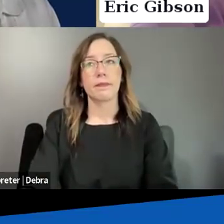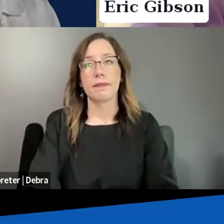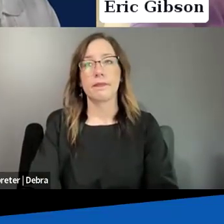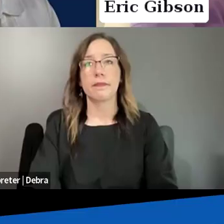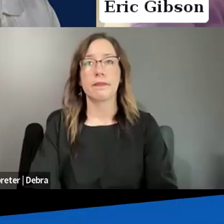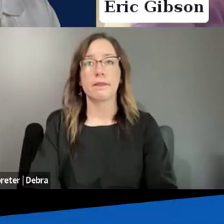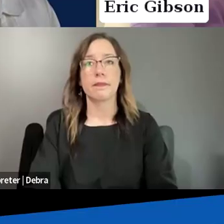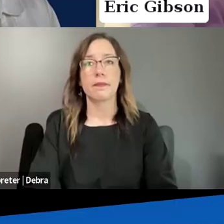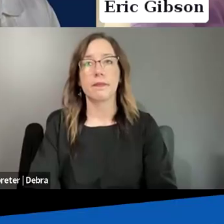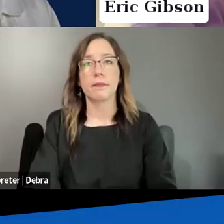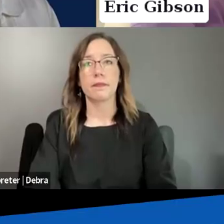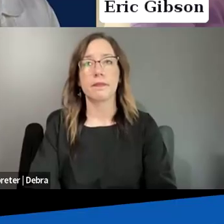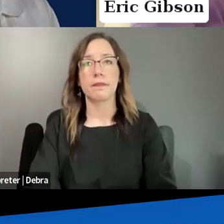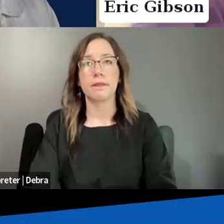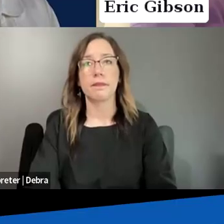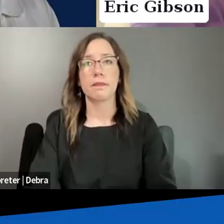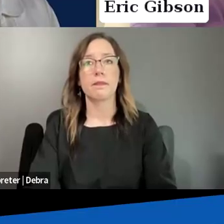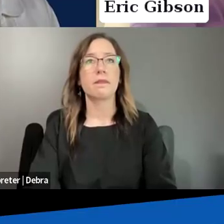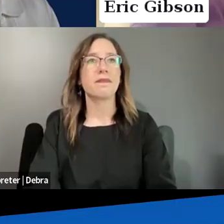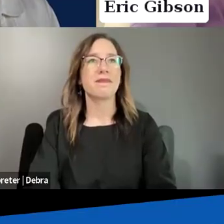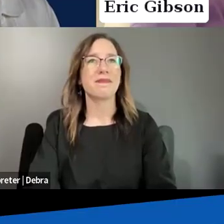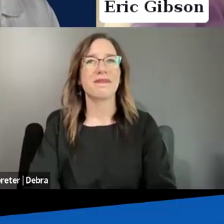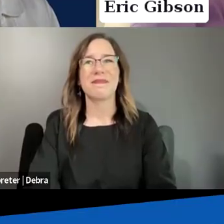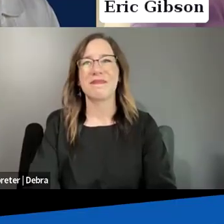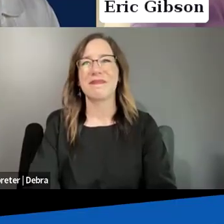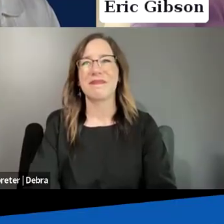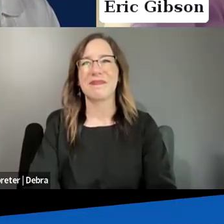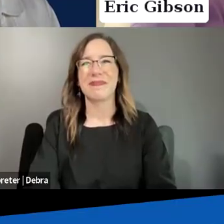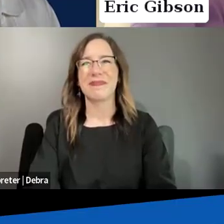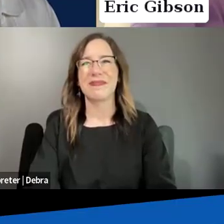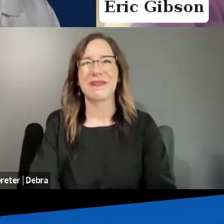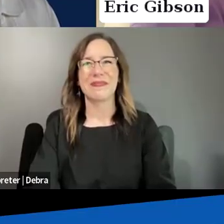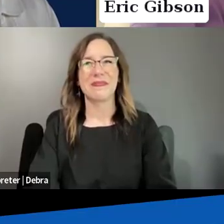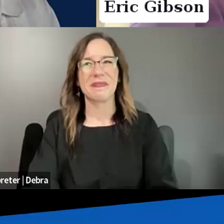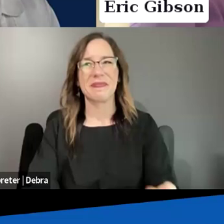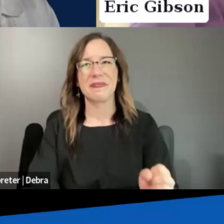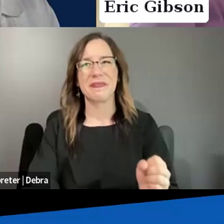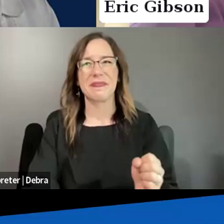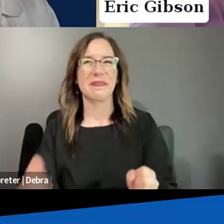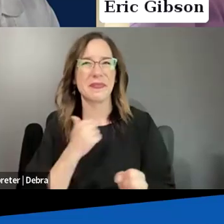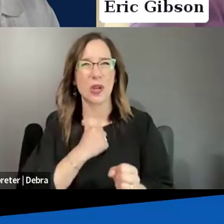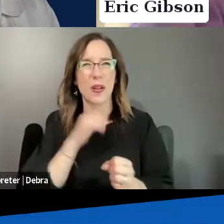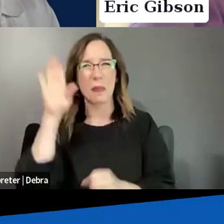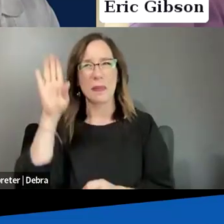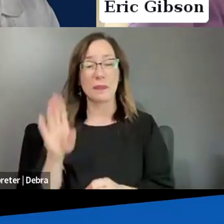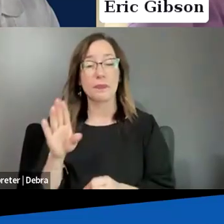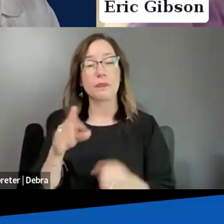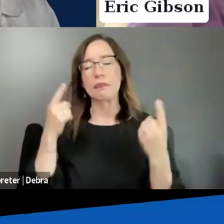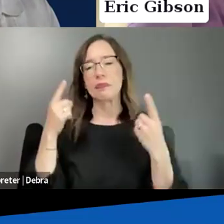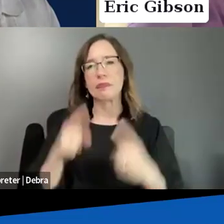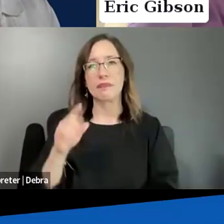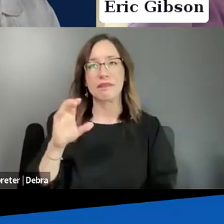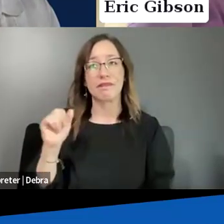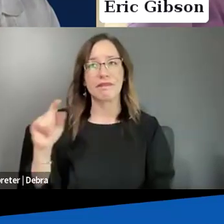Um, yeah. Sorry, let me lower my hand. Yeah, I agree with Kat. Like